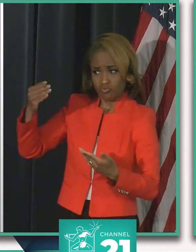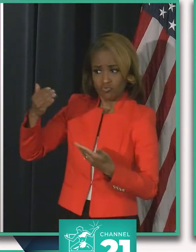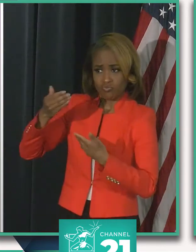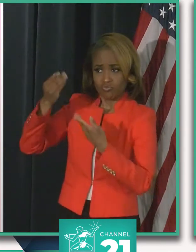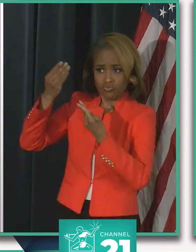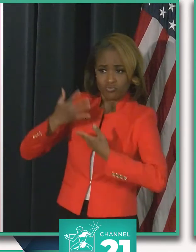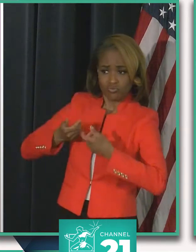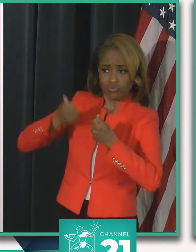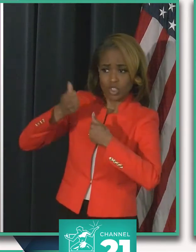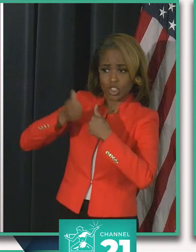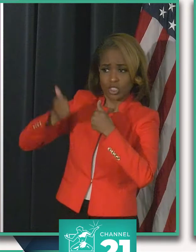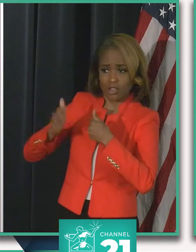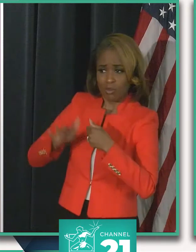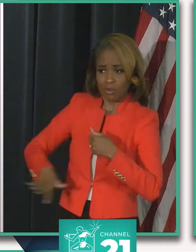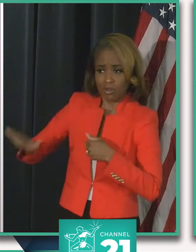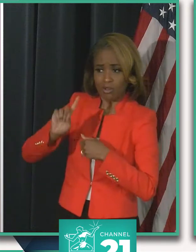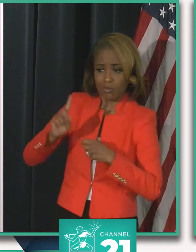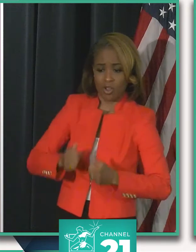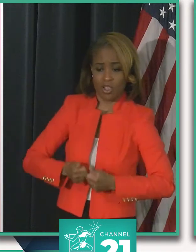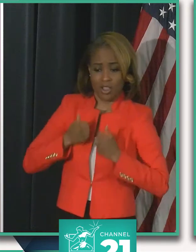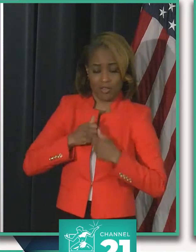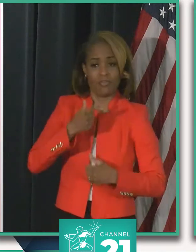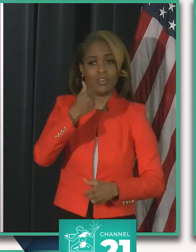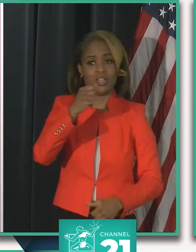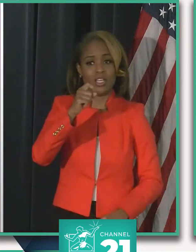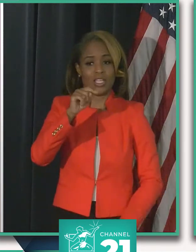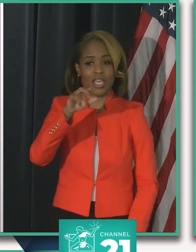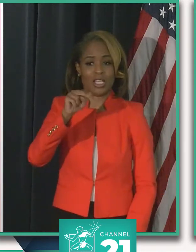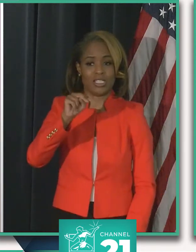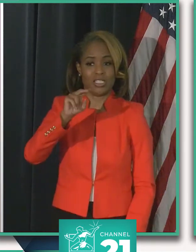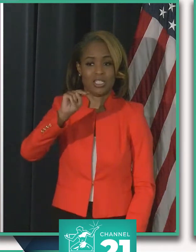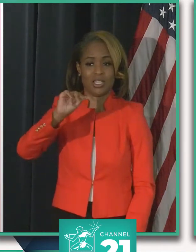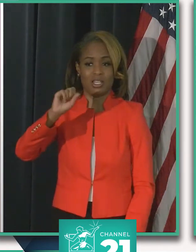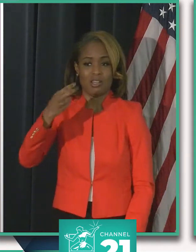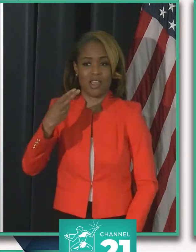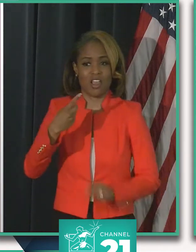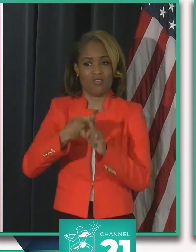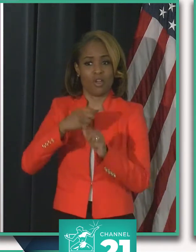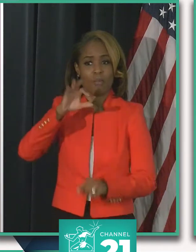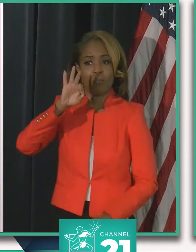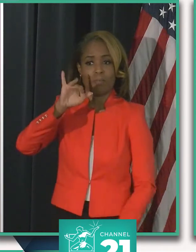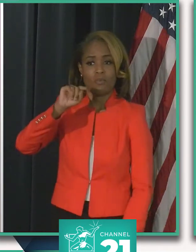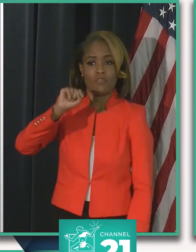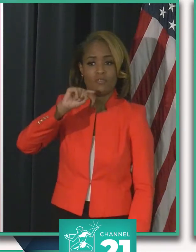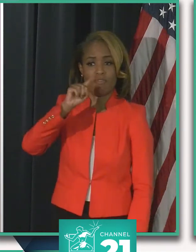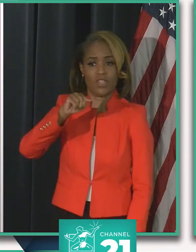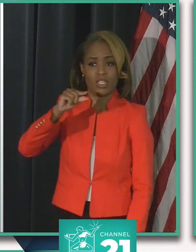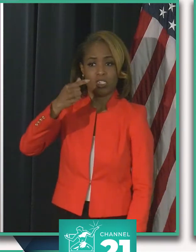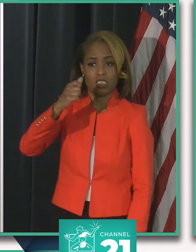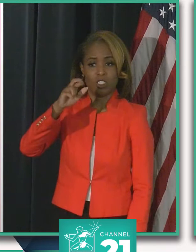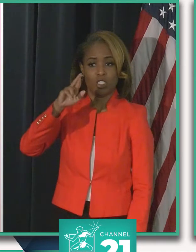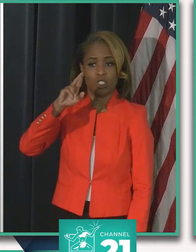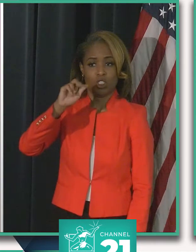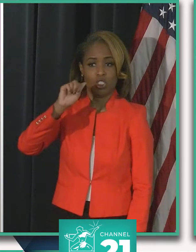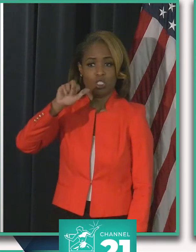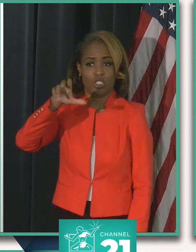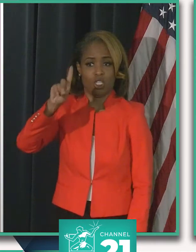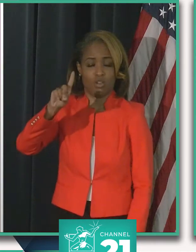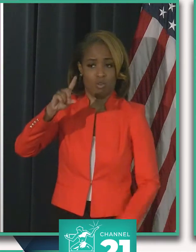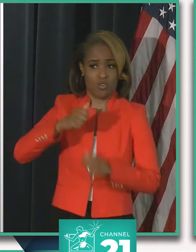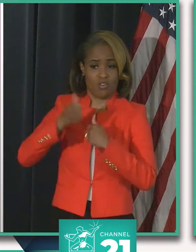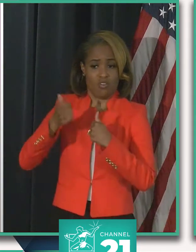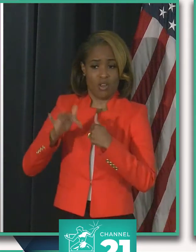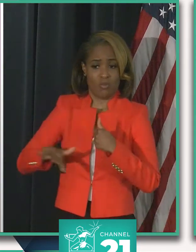you're in. This is Gaston Nash from the Fitzgerald neighborhood. Okay, how are things going over